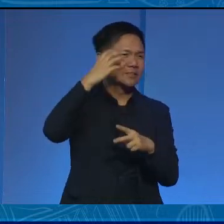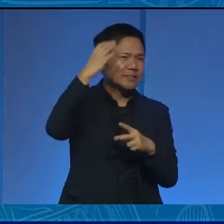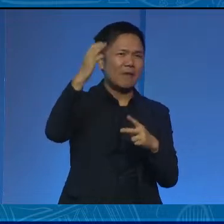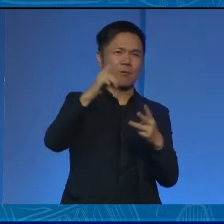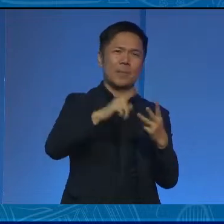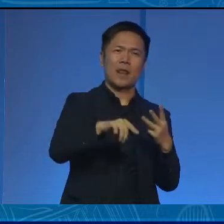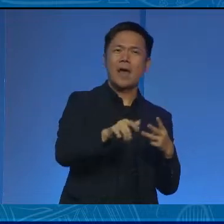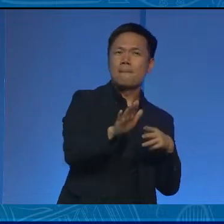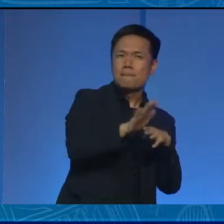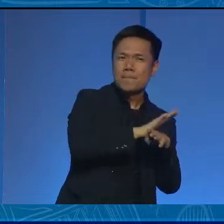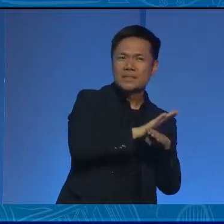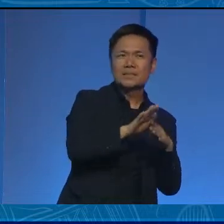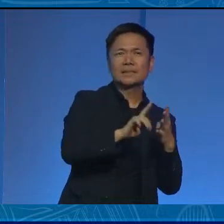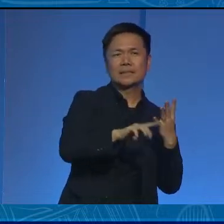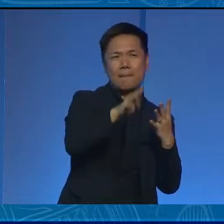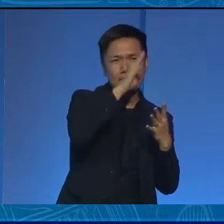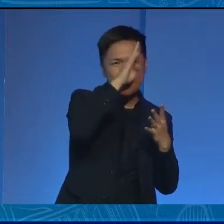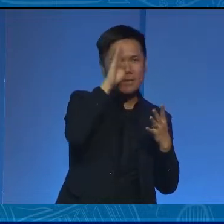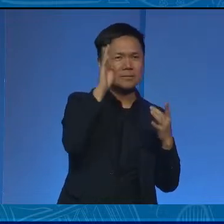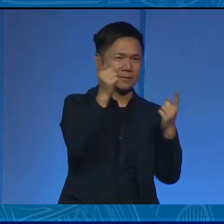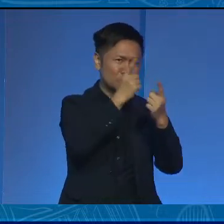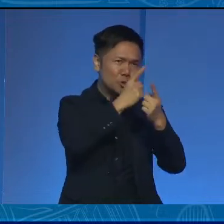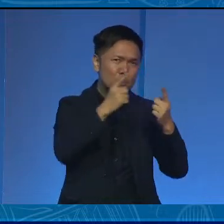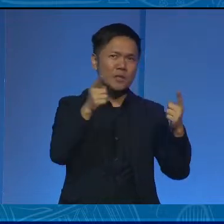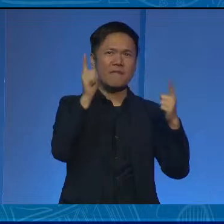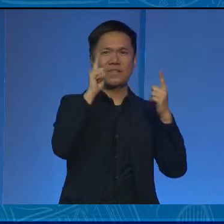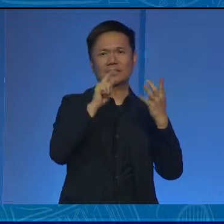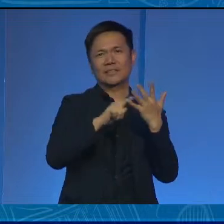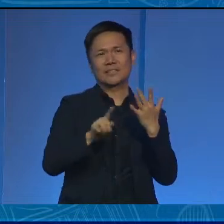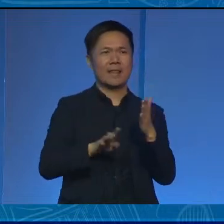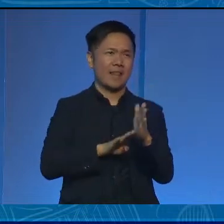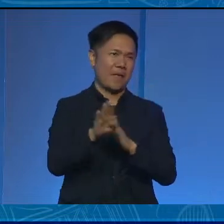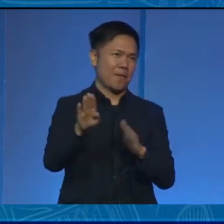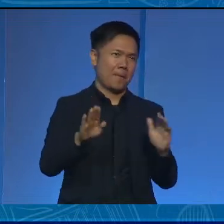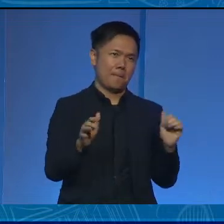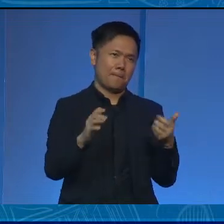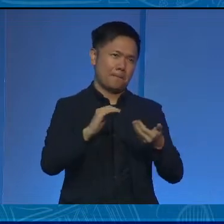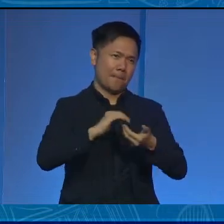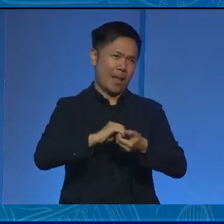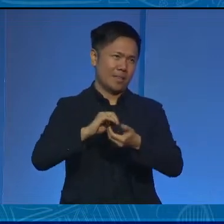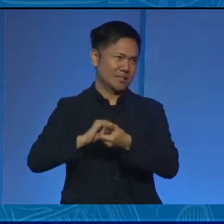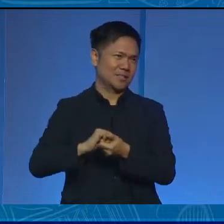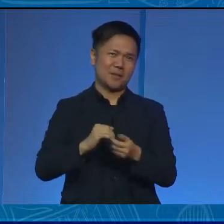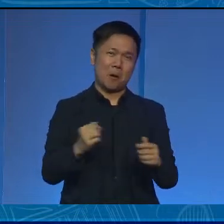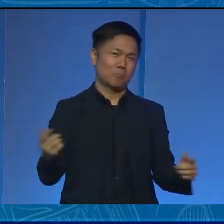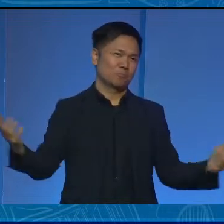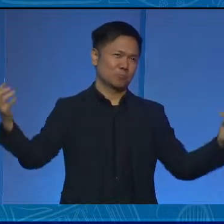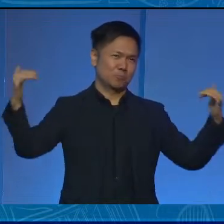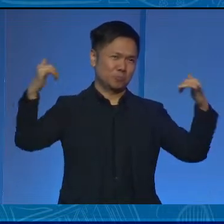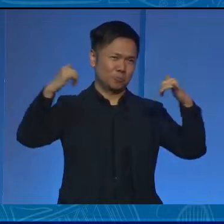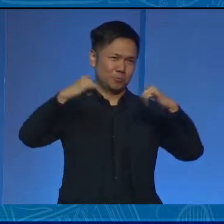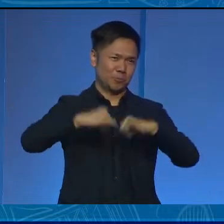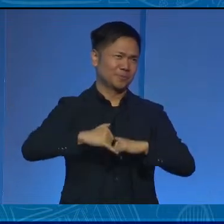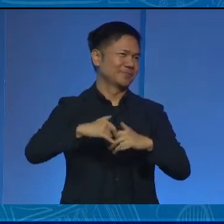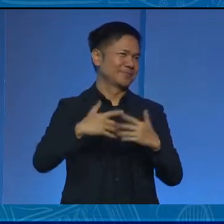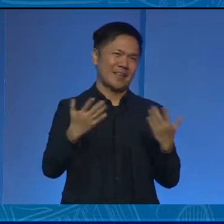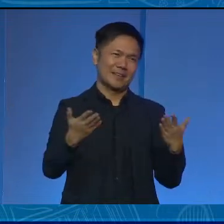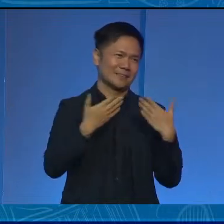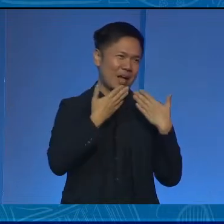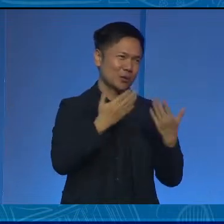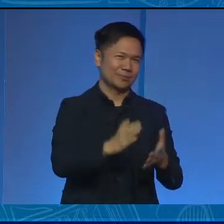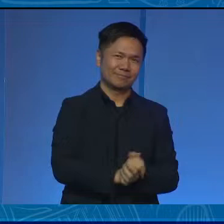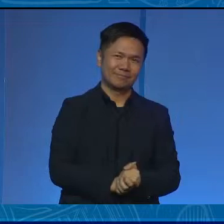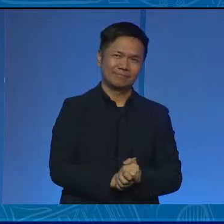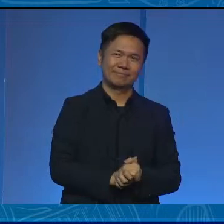private sector, academia, and development partners. I would also like to thank my UN family